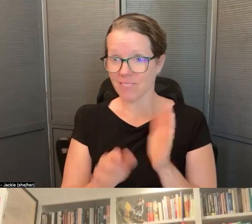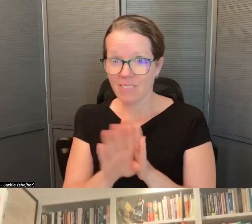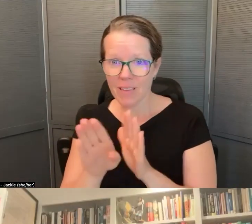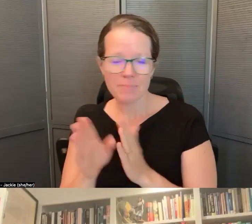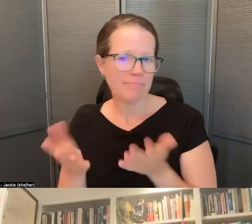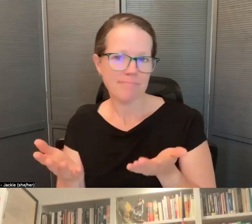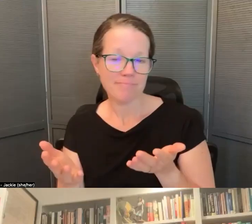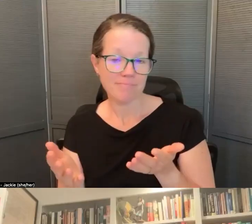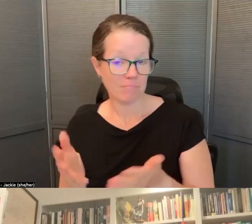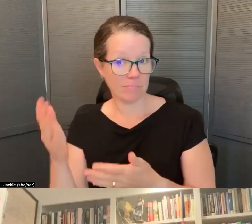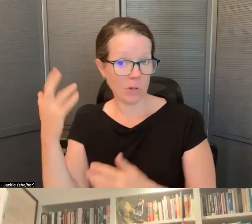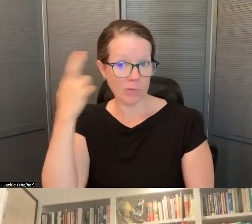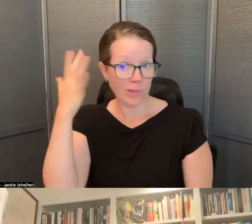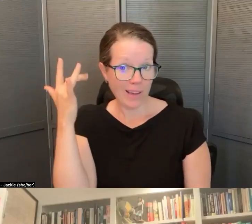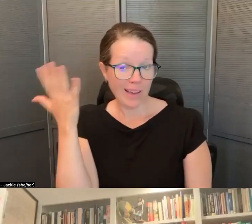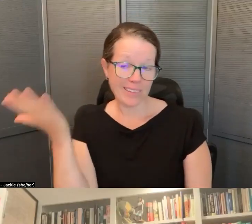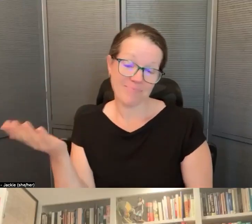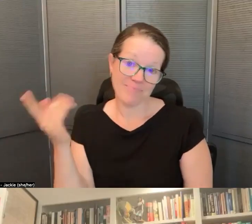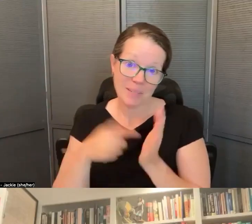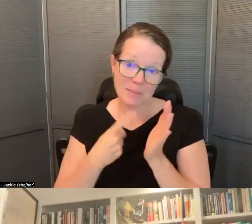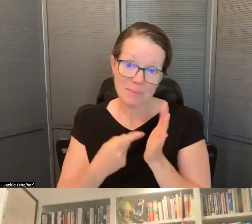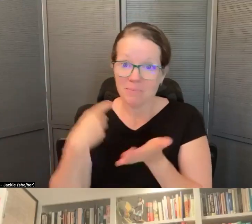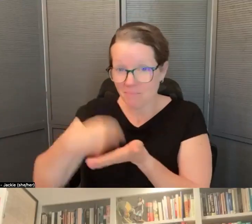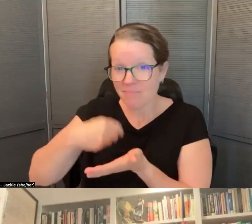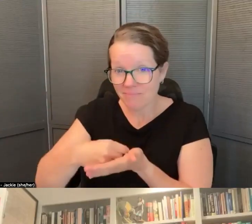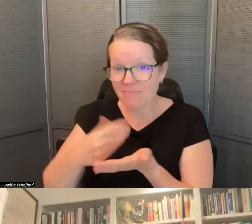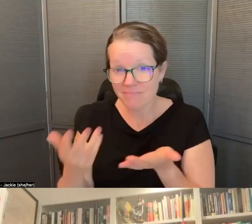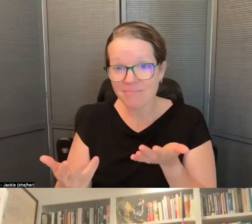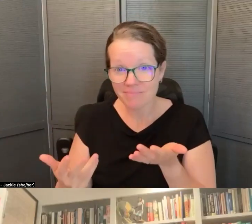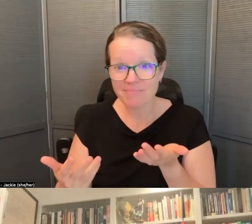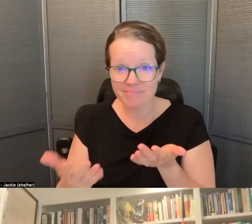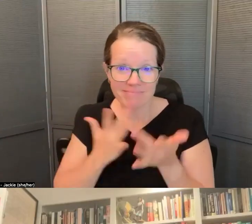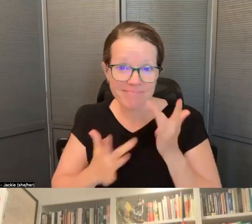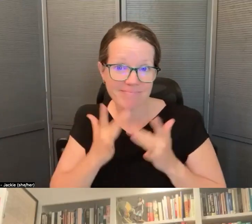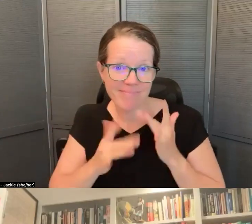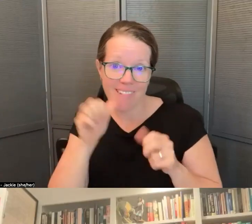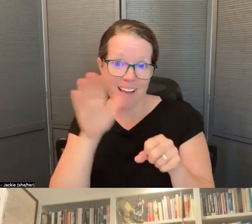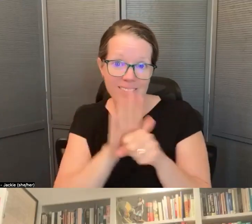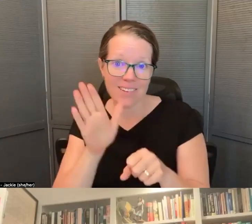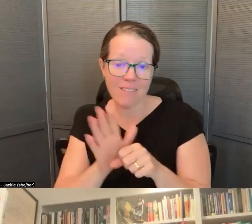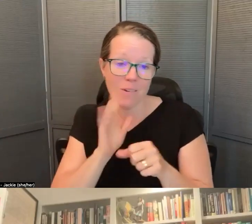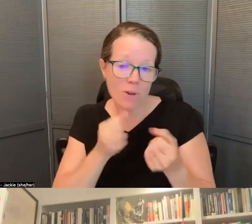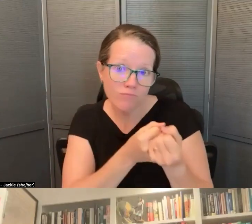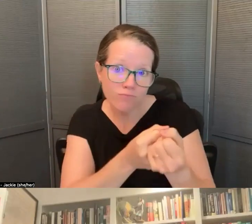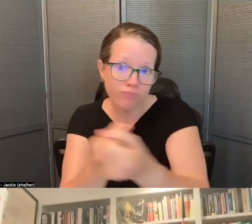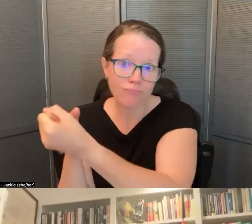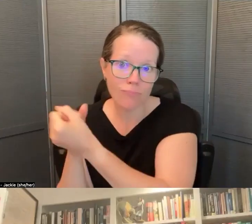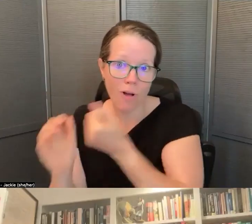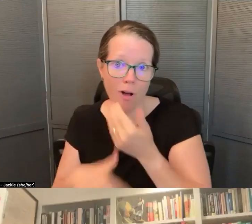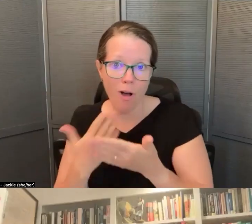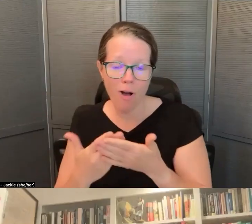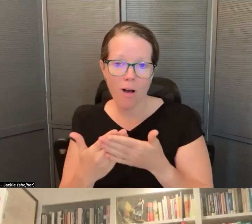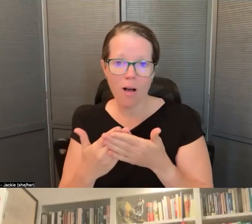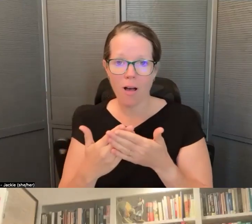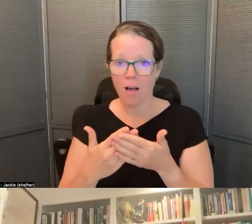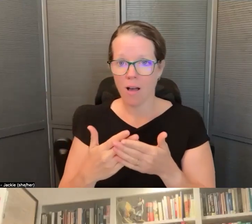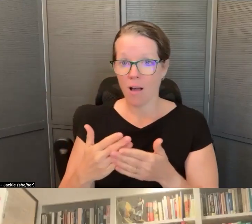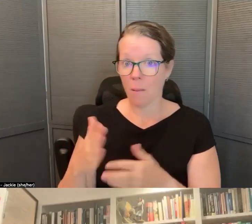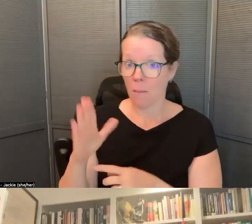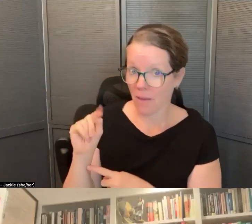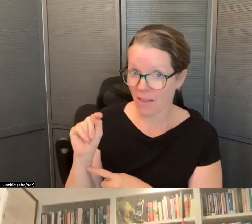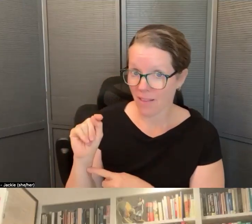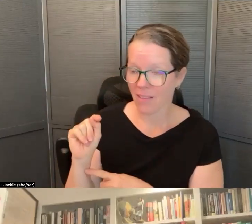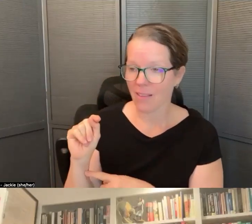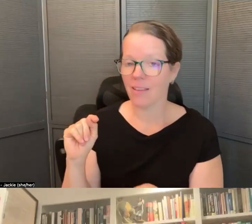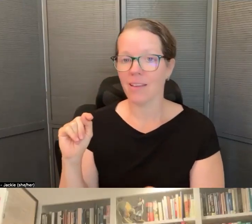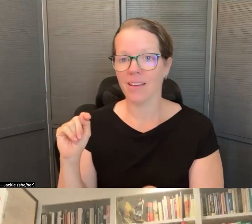money to go around sometimes. But I think with this interest and the renewed excitement, I think it's something